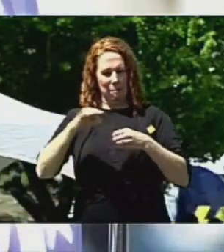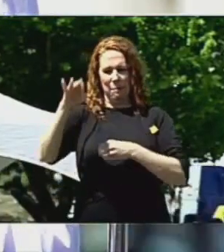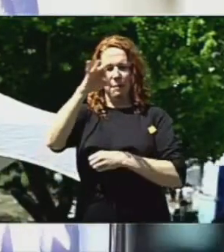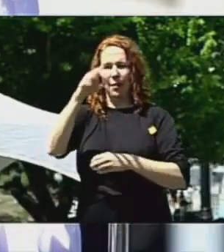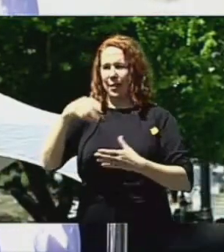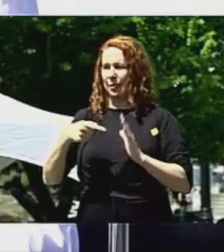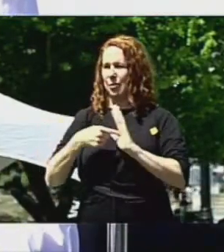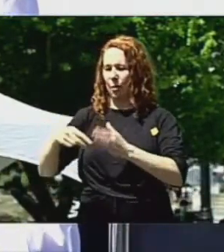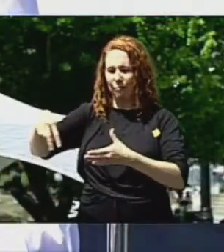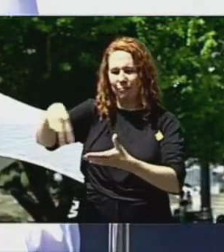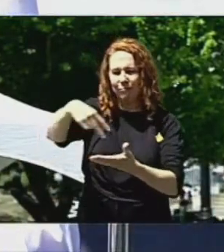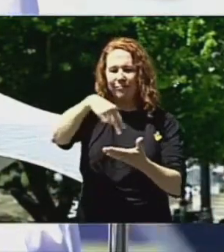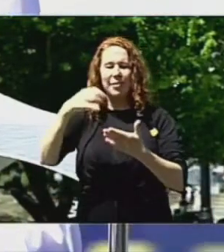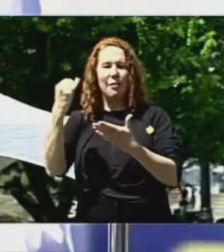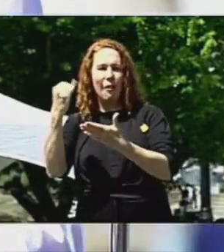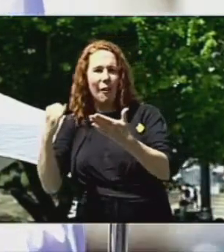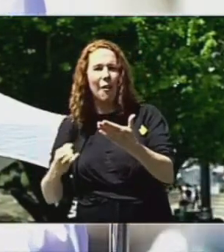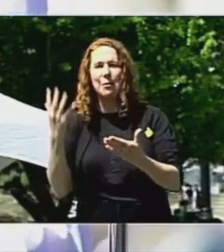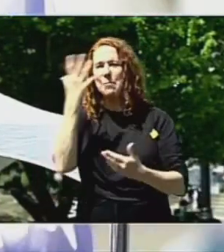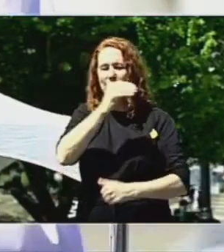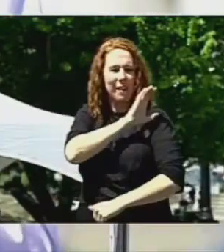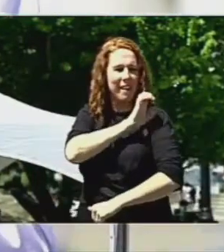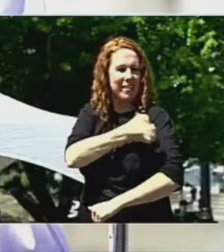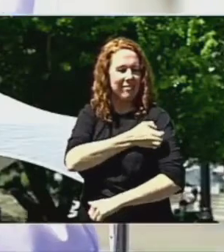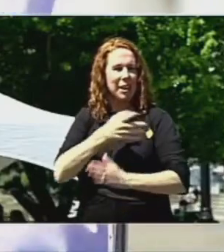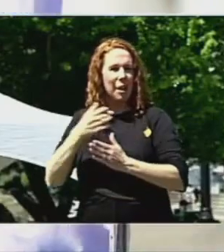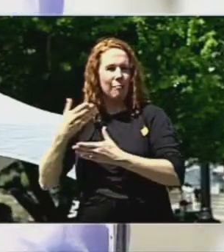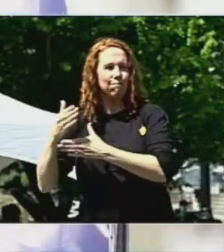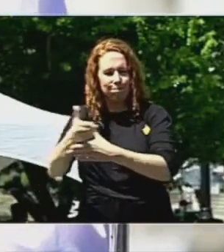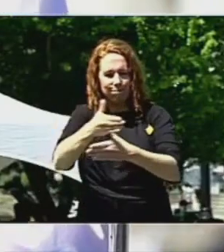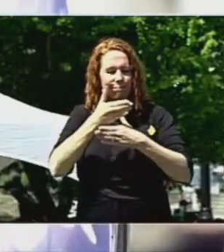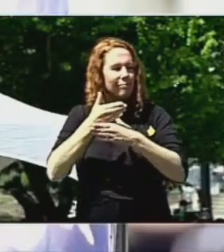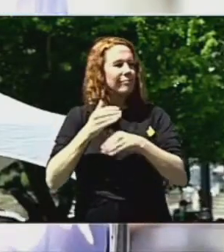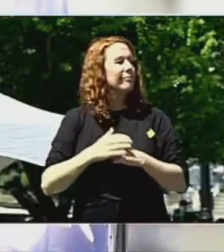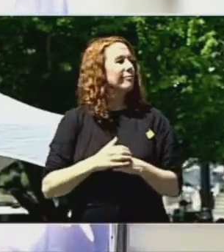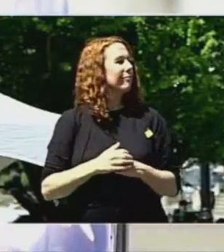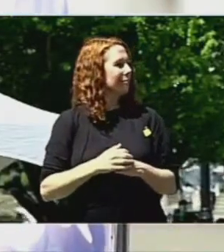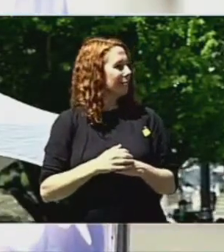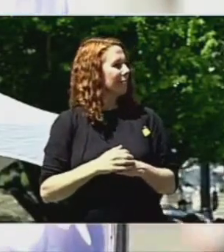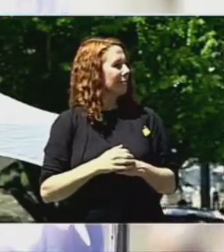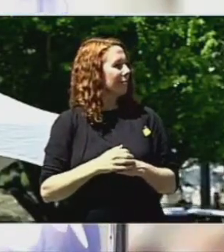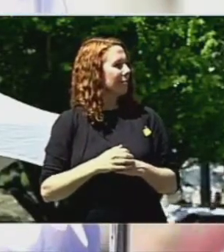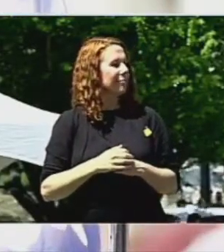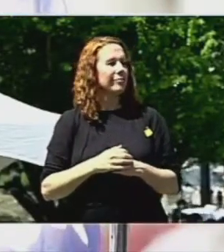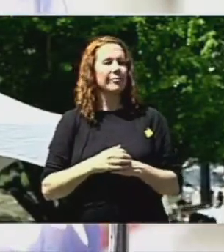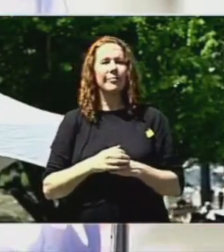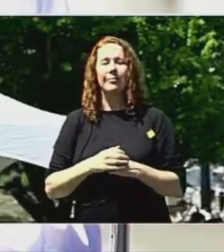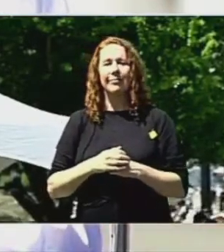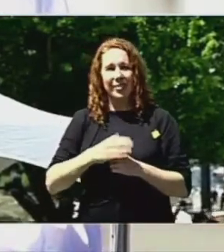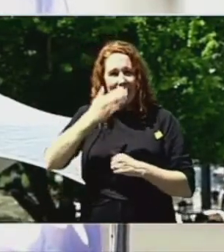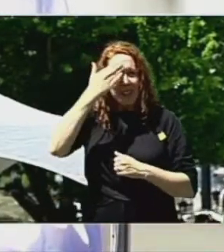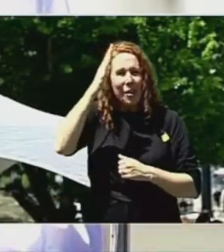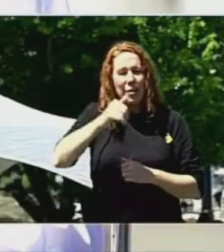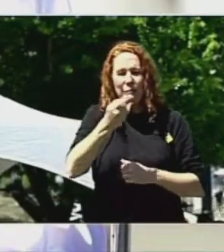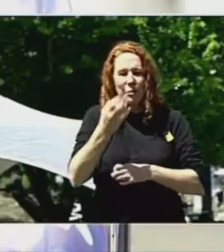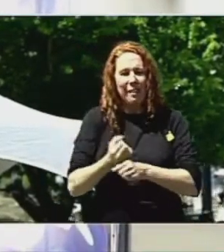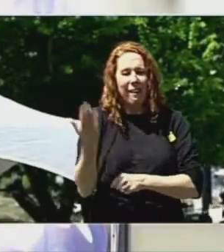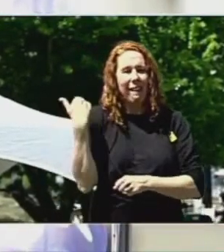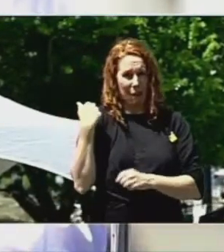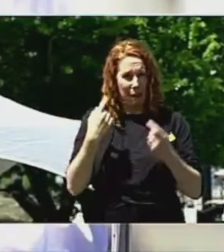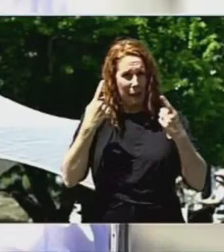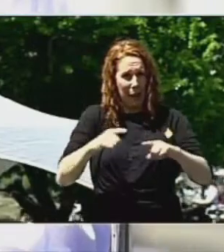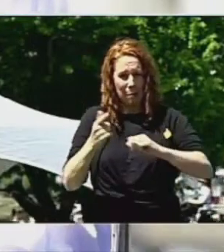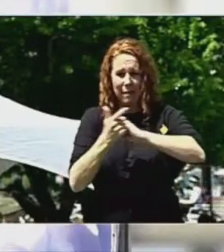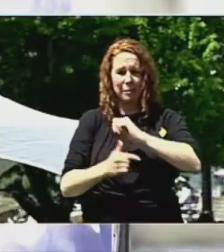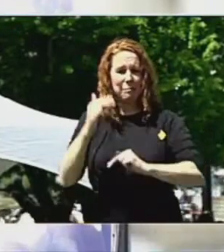dance and their art with us and their beautiful energy. It just so happens that a number of years ago on the steps of this